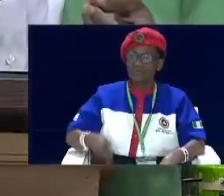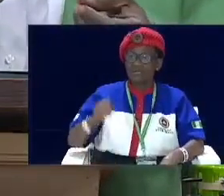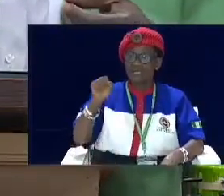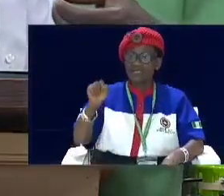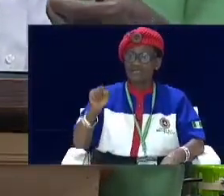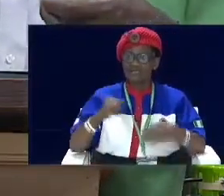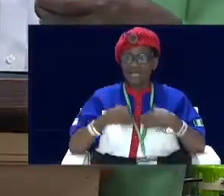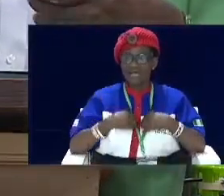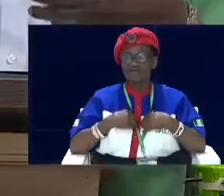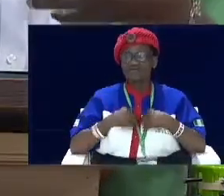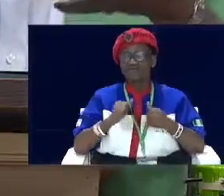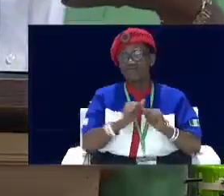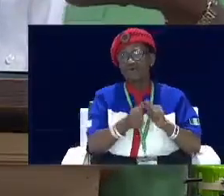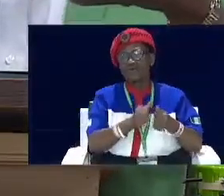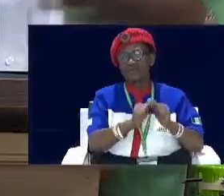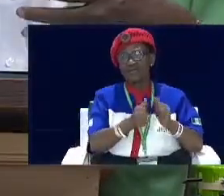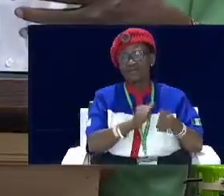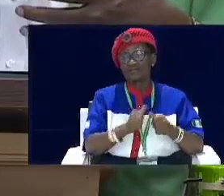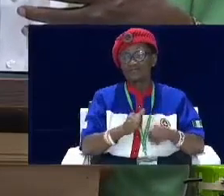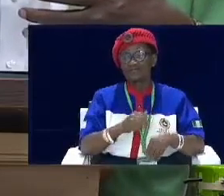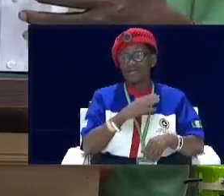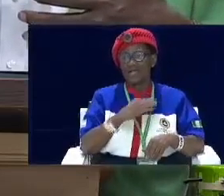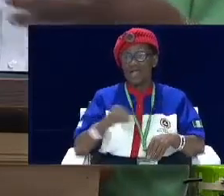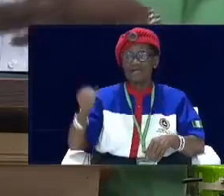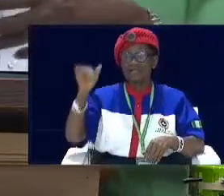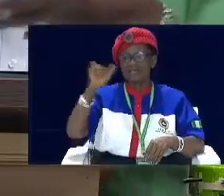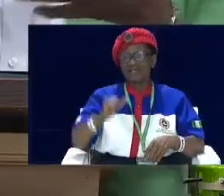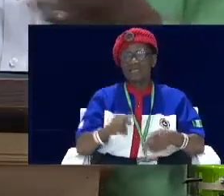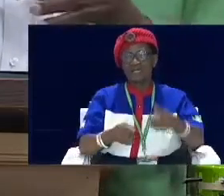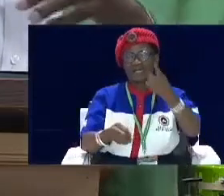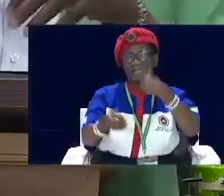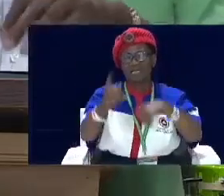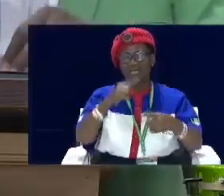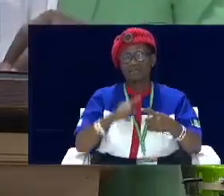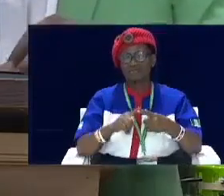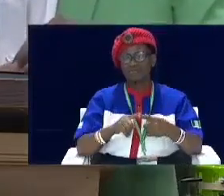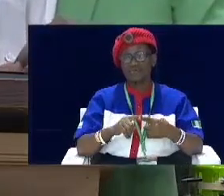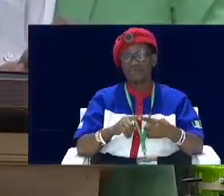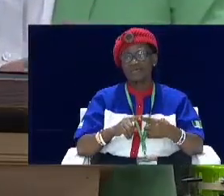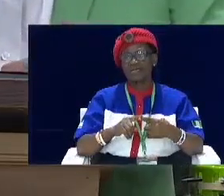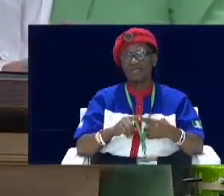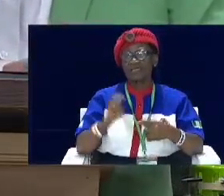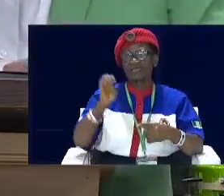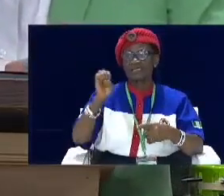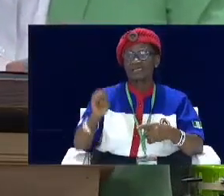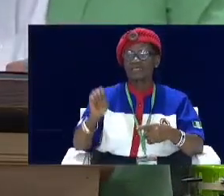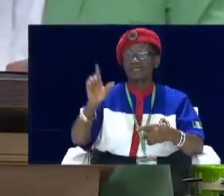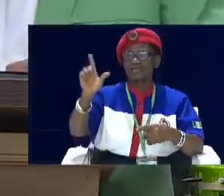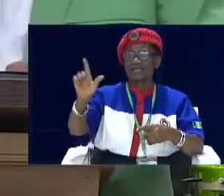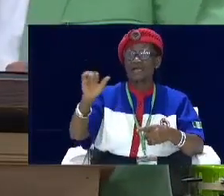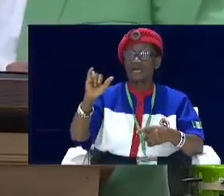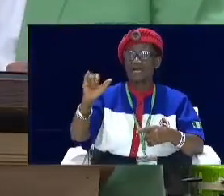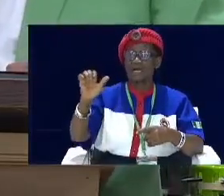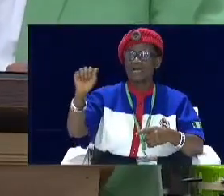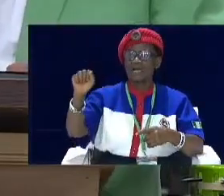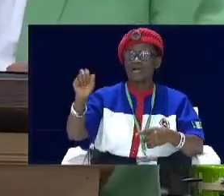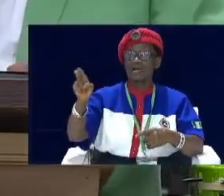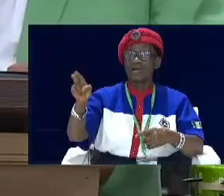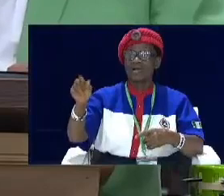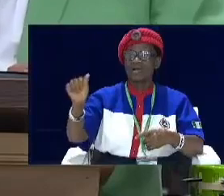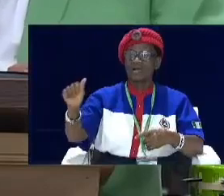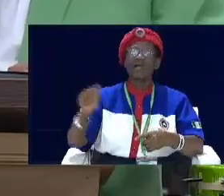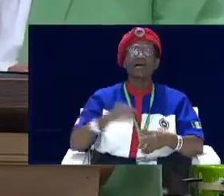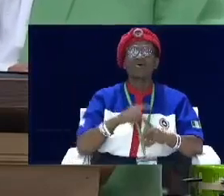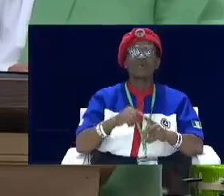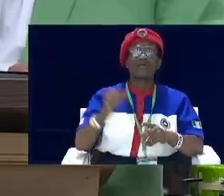isoro. And they came to Elisha. Won wa to Elisha wa. When they ran into a